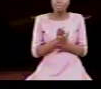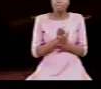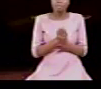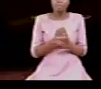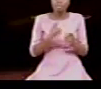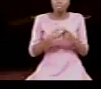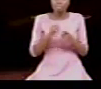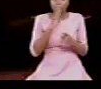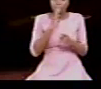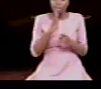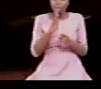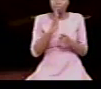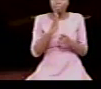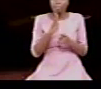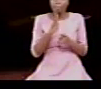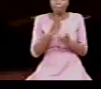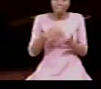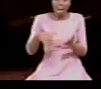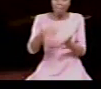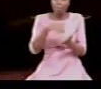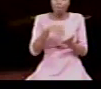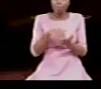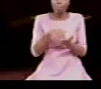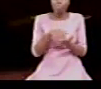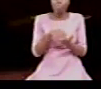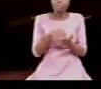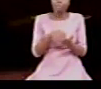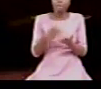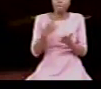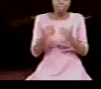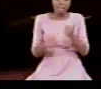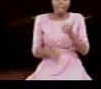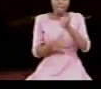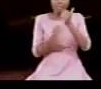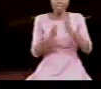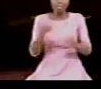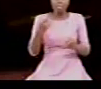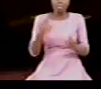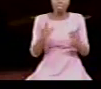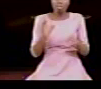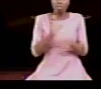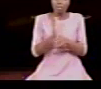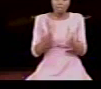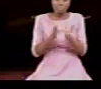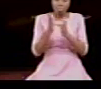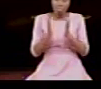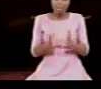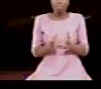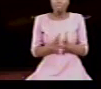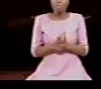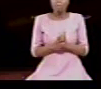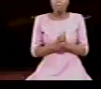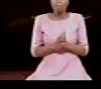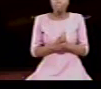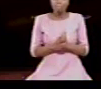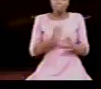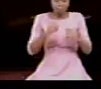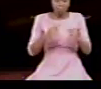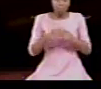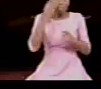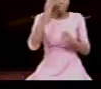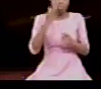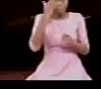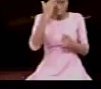to be among the elders, the Christians, saying I'm a Christian, when God knows the